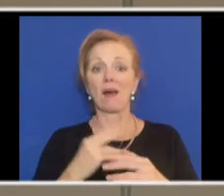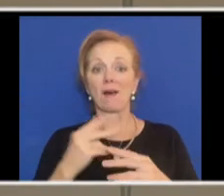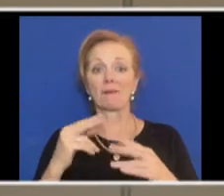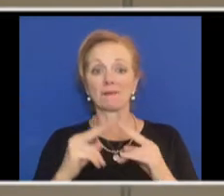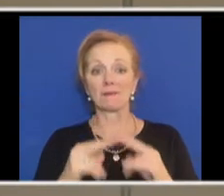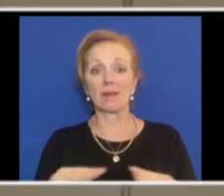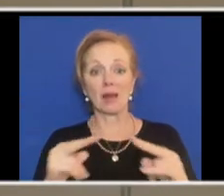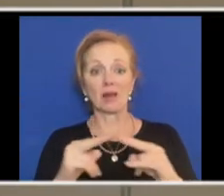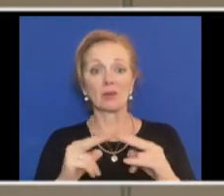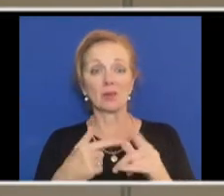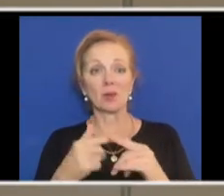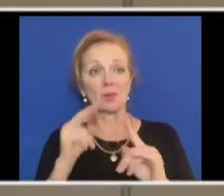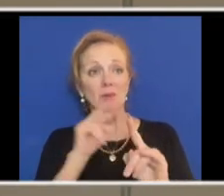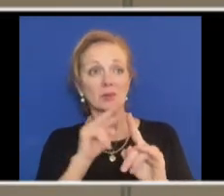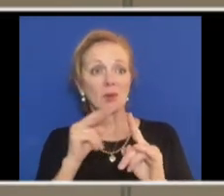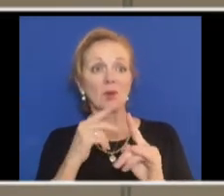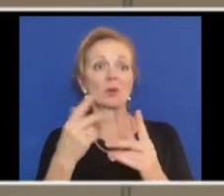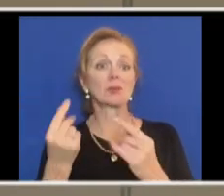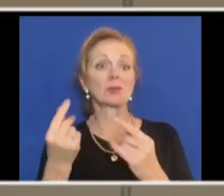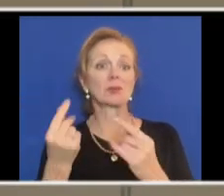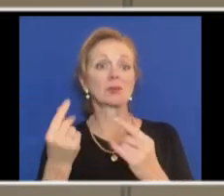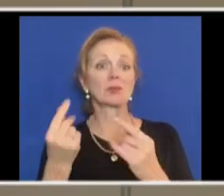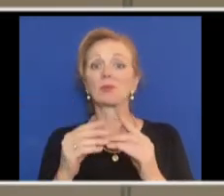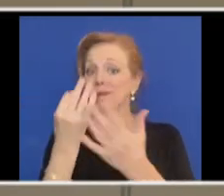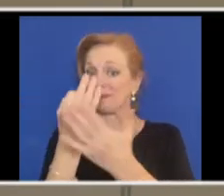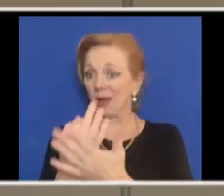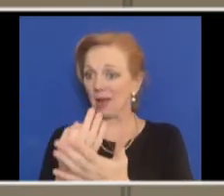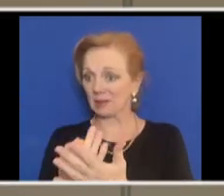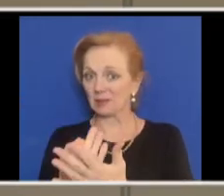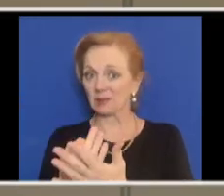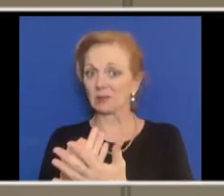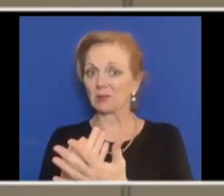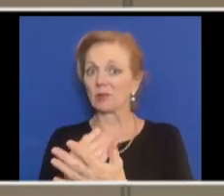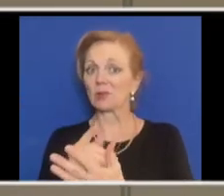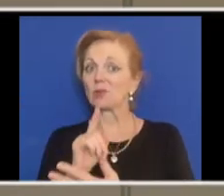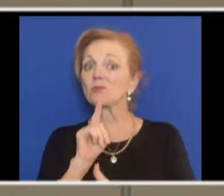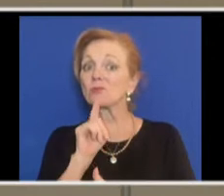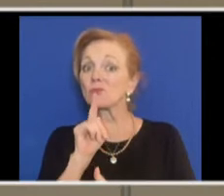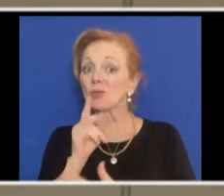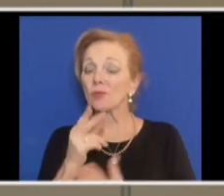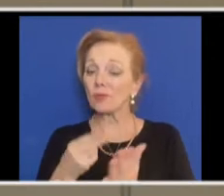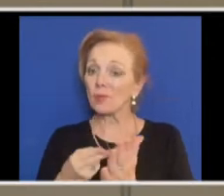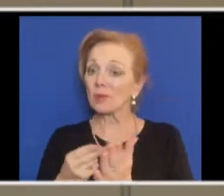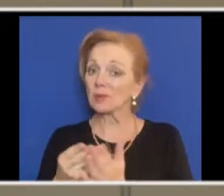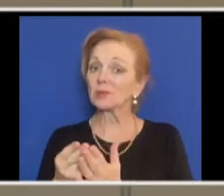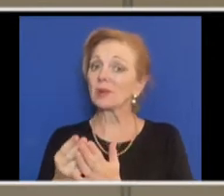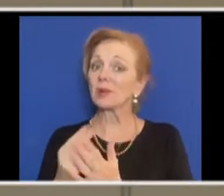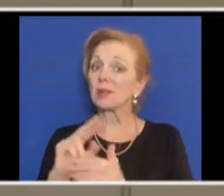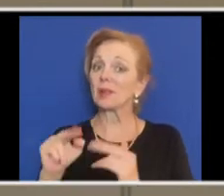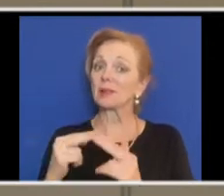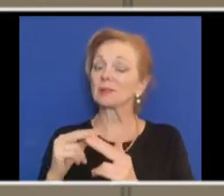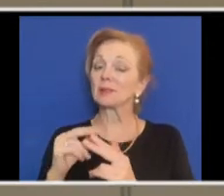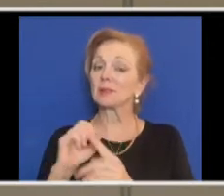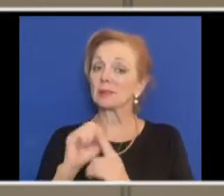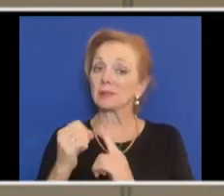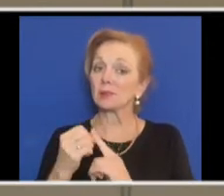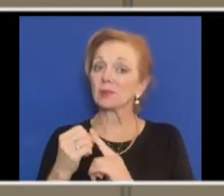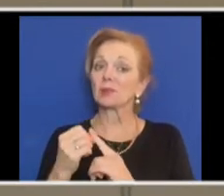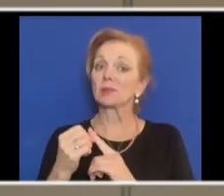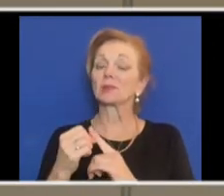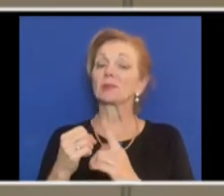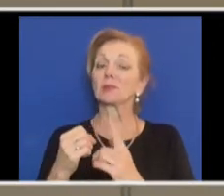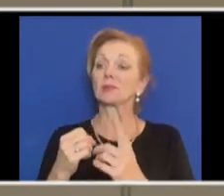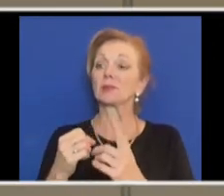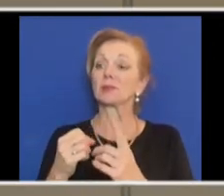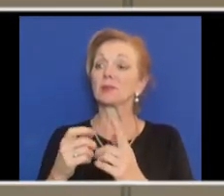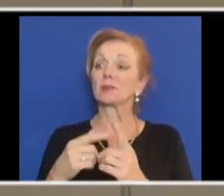our consumptions or are we going to deal with facts and are we going to be truthful about the situation and and figure out better to pass